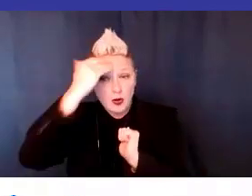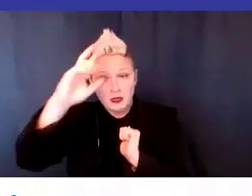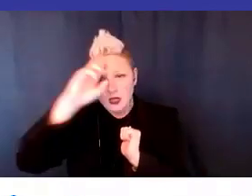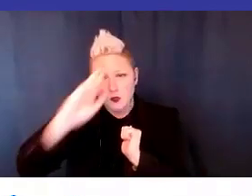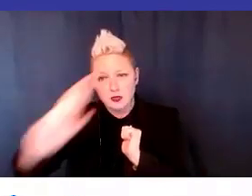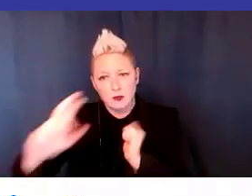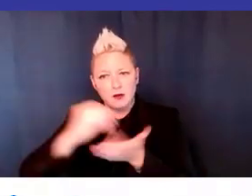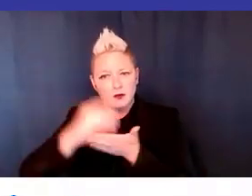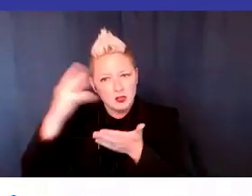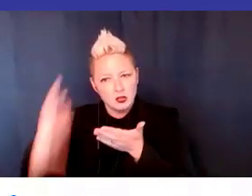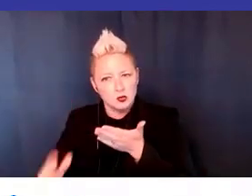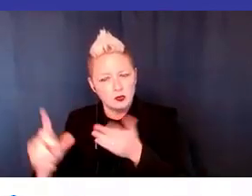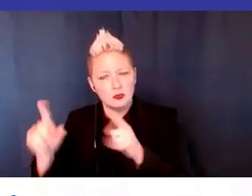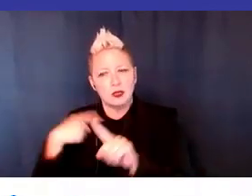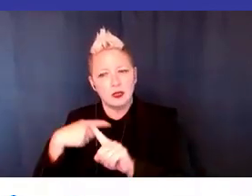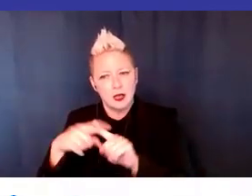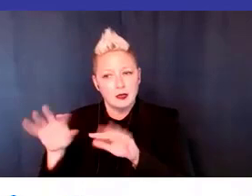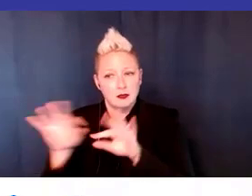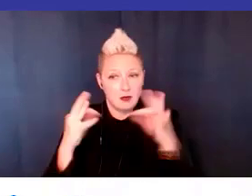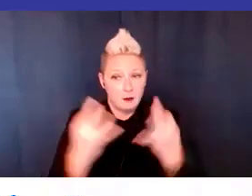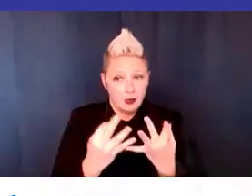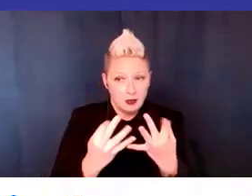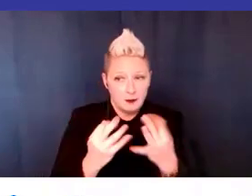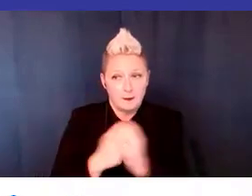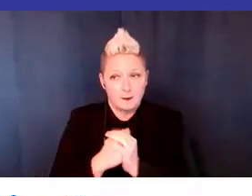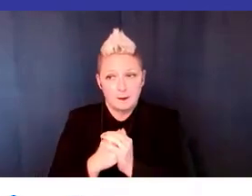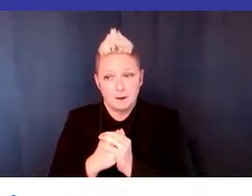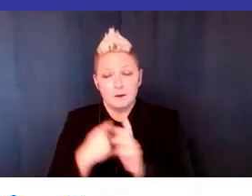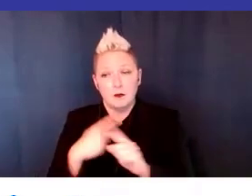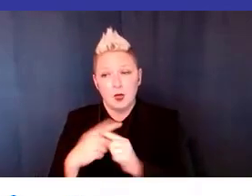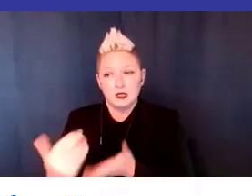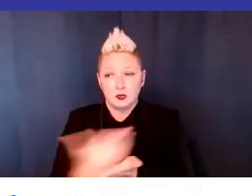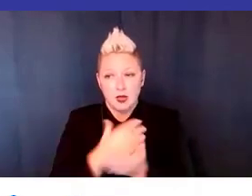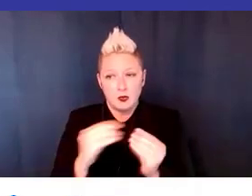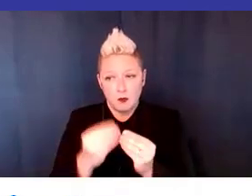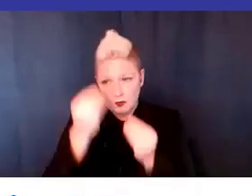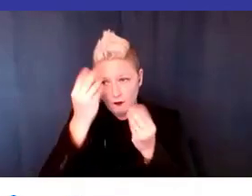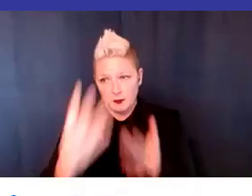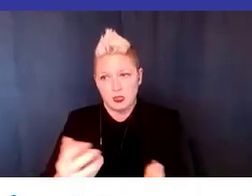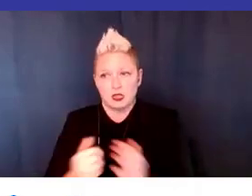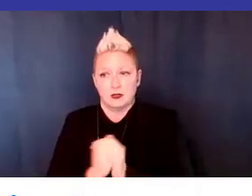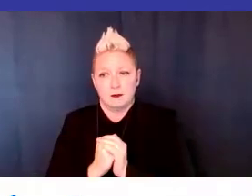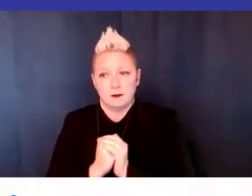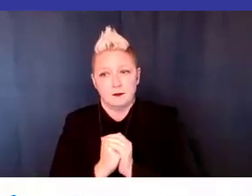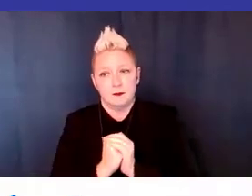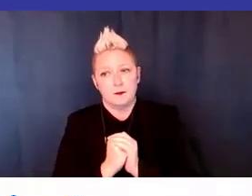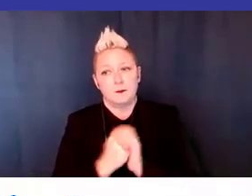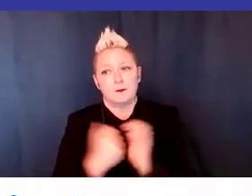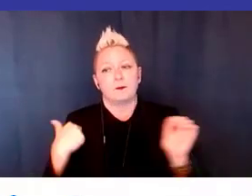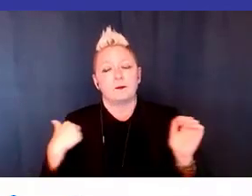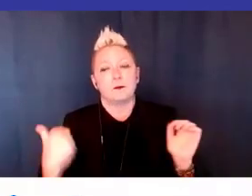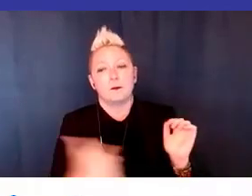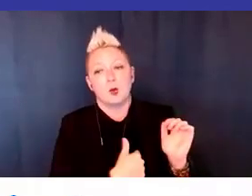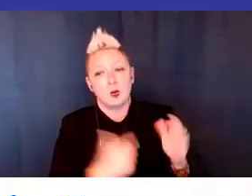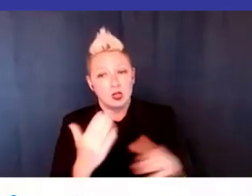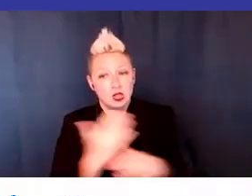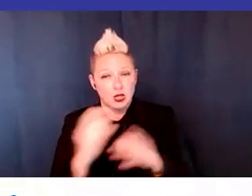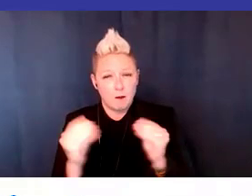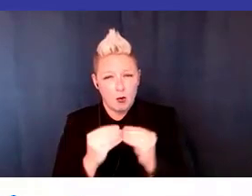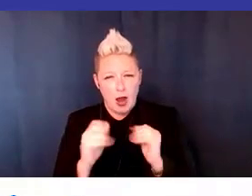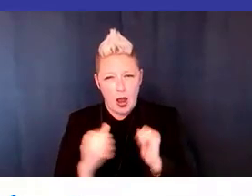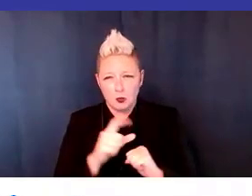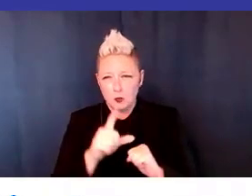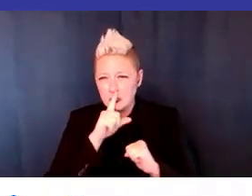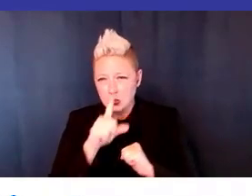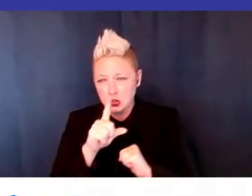student and the family, and to get more information. So we're going to share a bit more about how to ensure evaluations